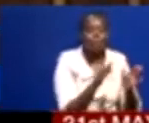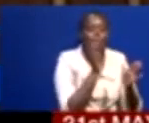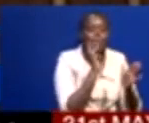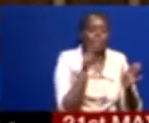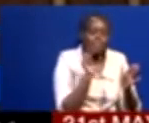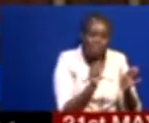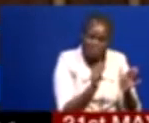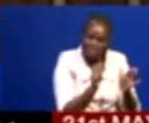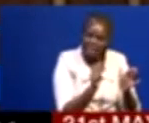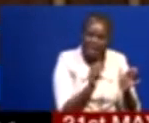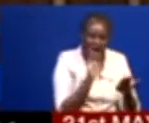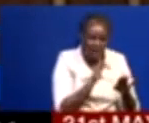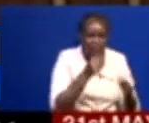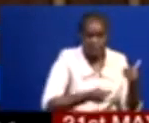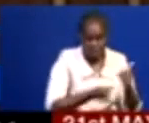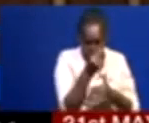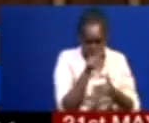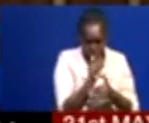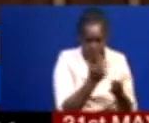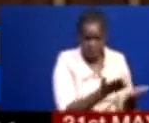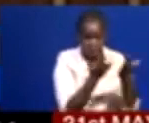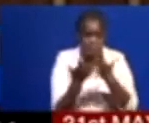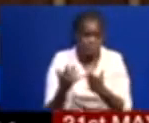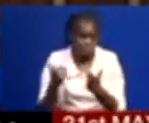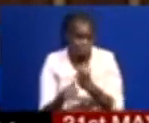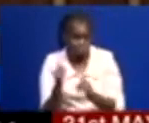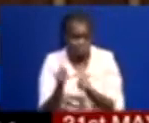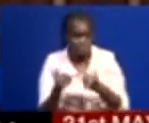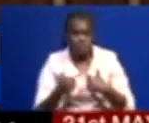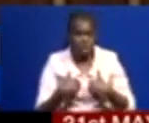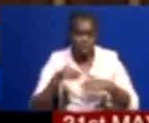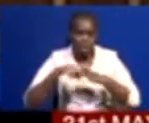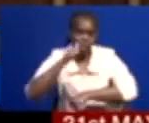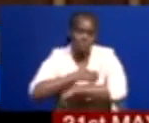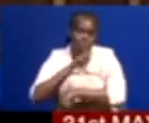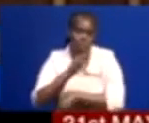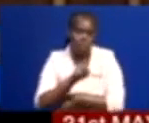hence is the one which caused the problem that we had in Mukumu Girls.